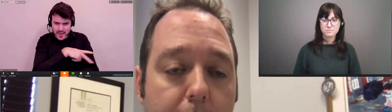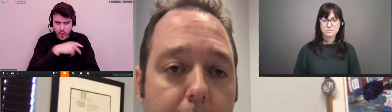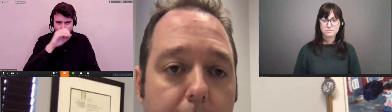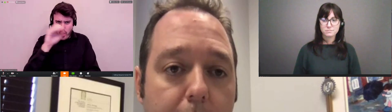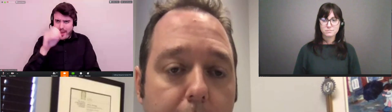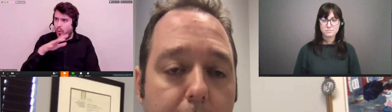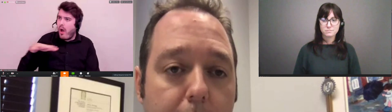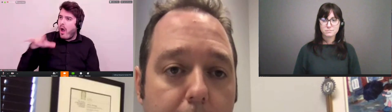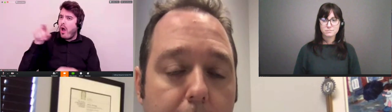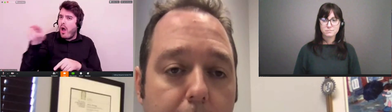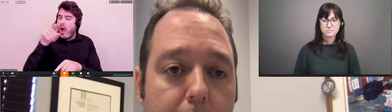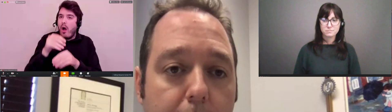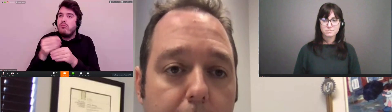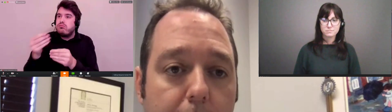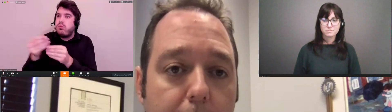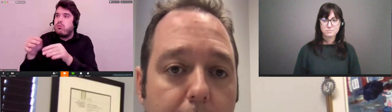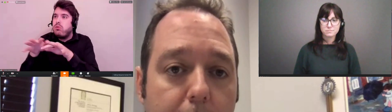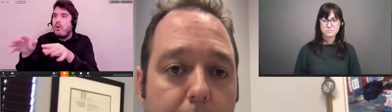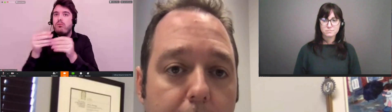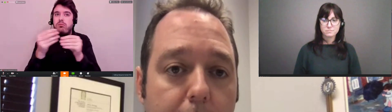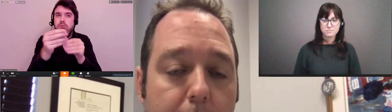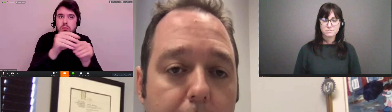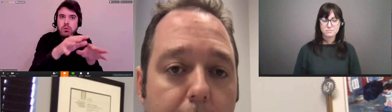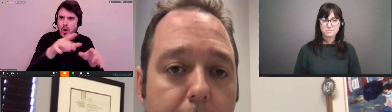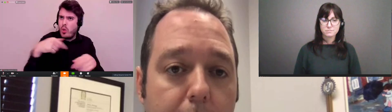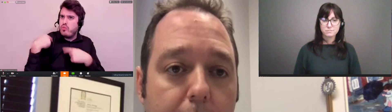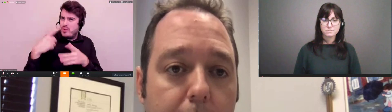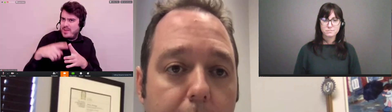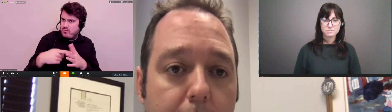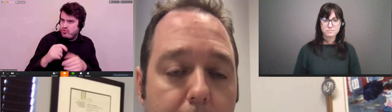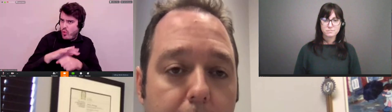eu des éclosions de Covid depuis le début de la pandémie?